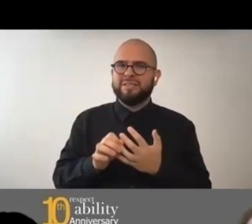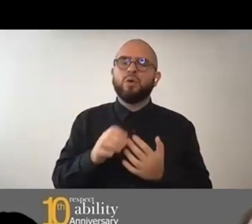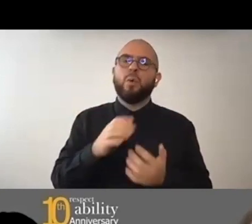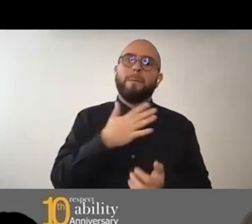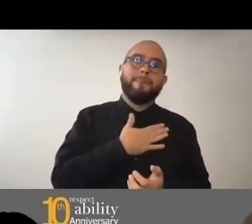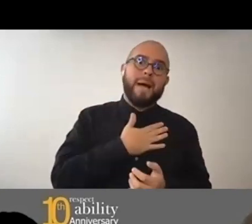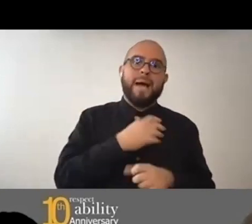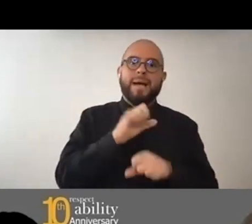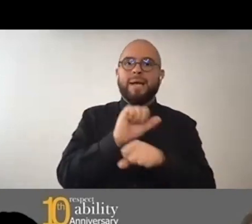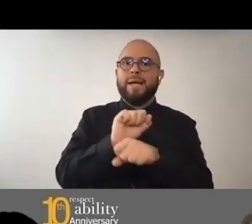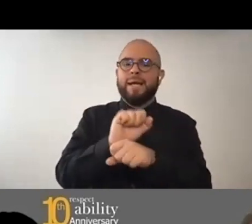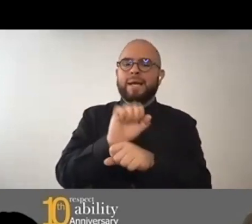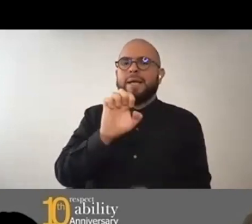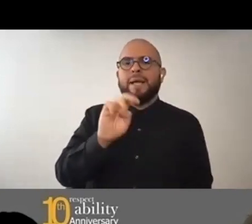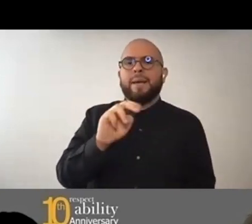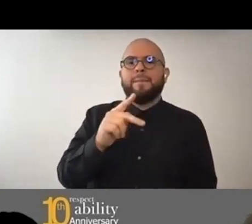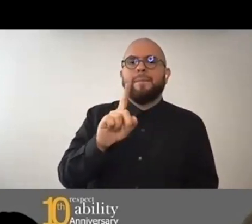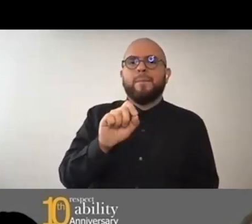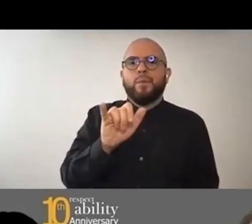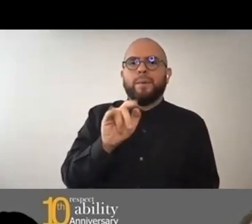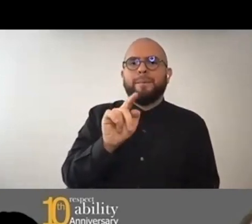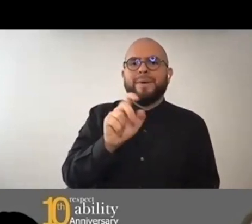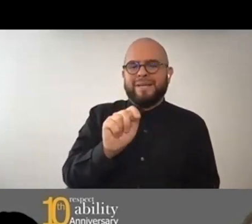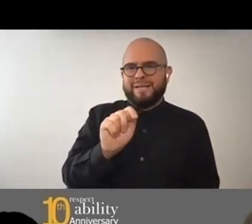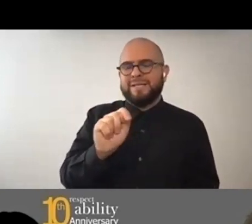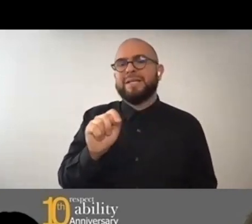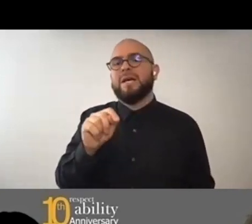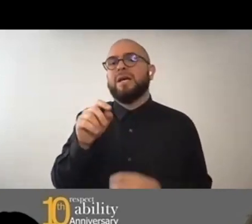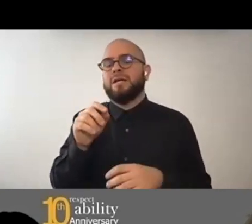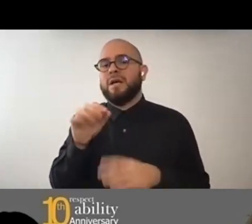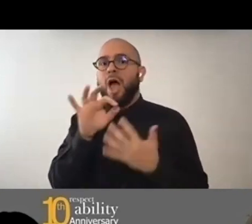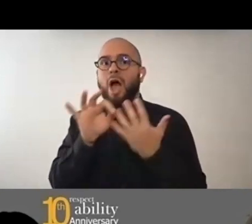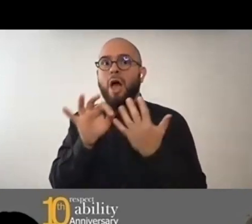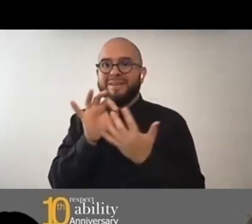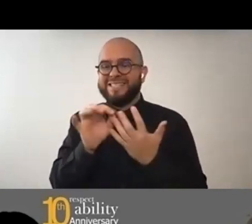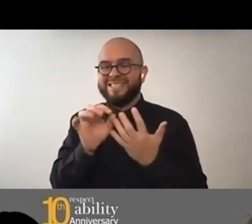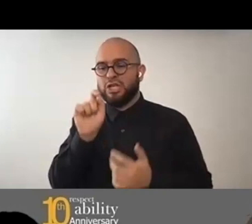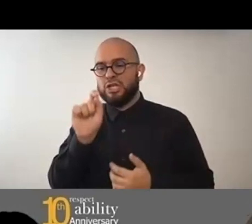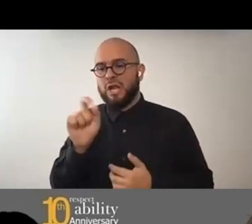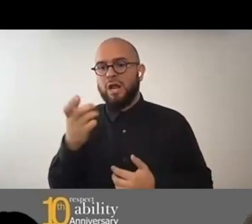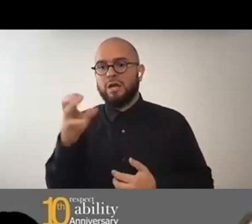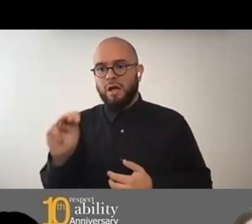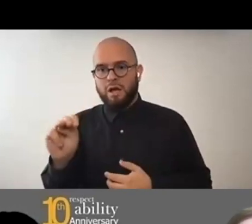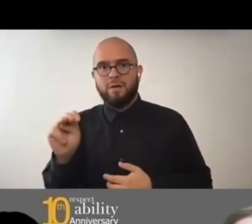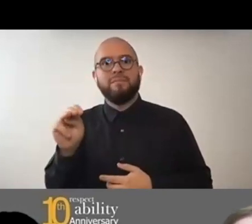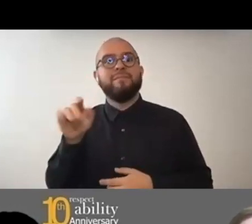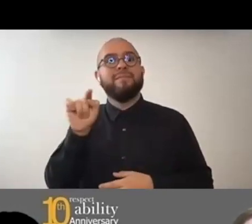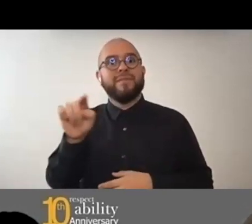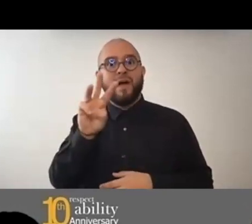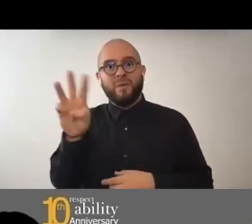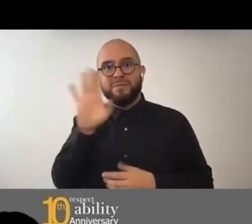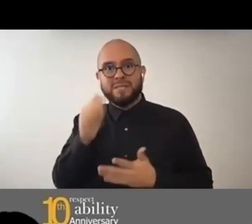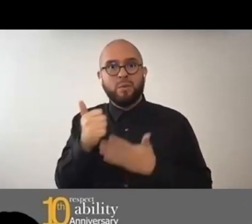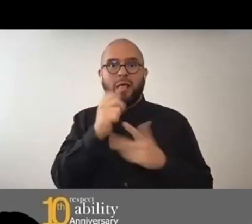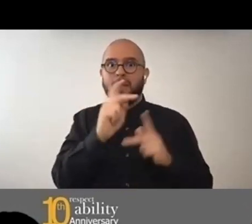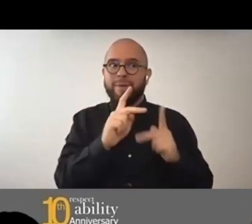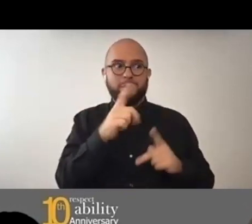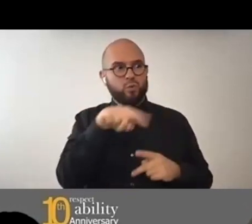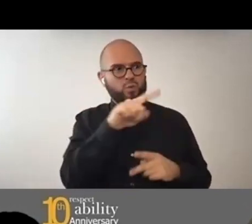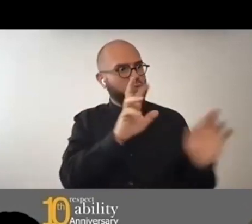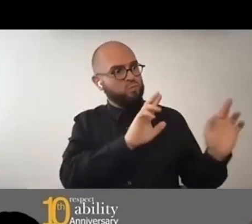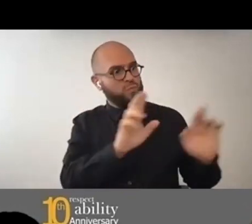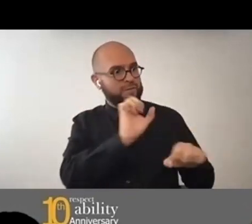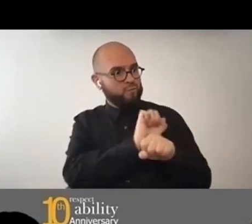myemploymentoptions.com. That's all one word, no dashes. And they help people who are job ready, who already have the training and have the